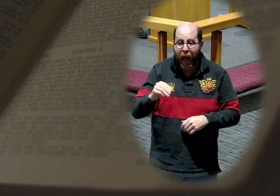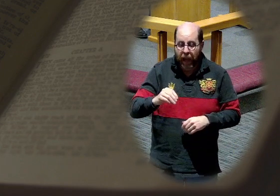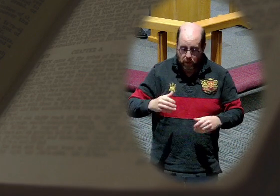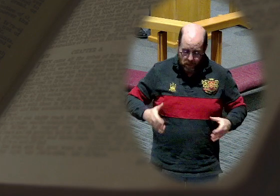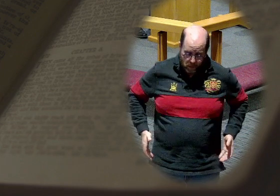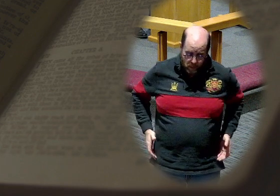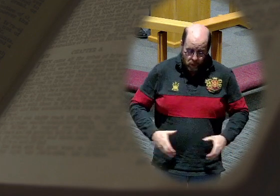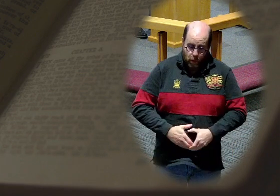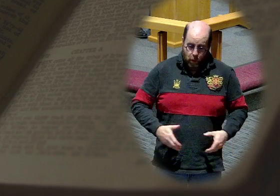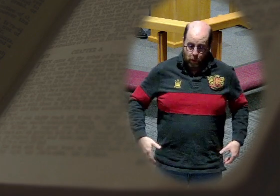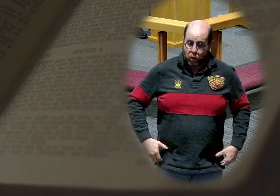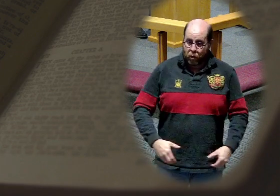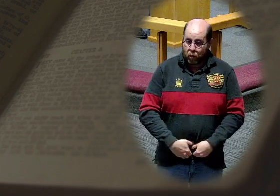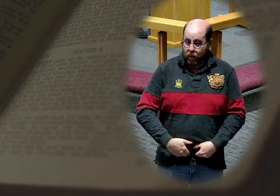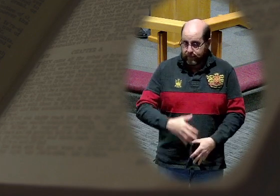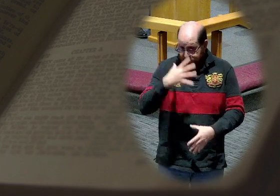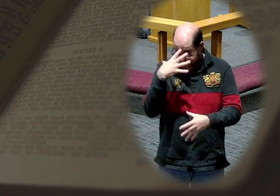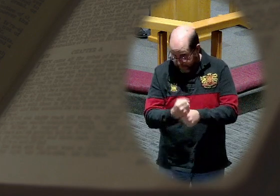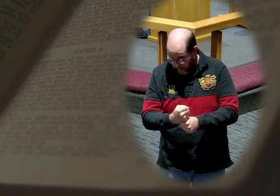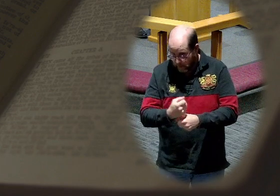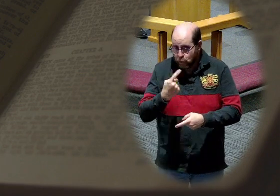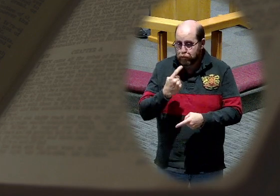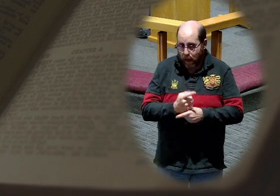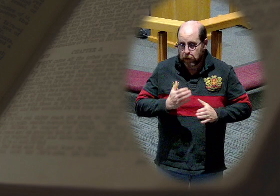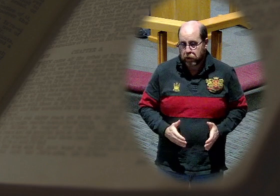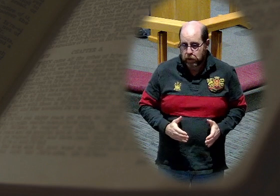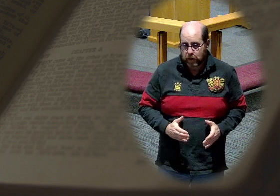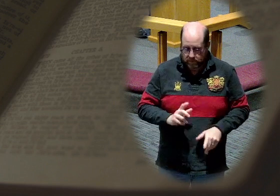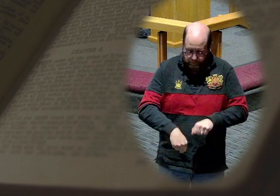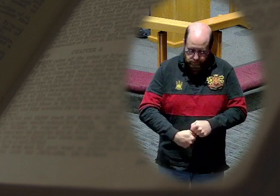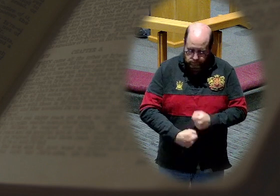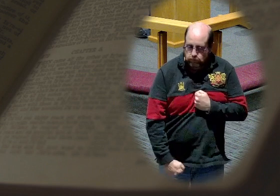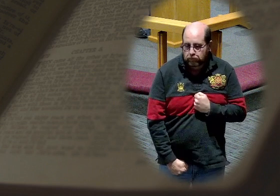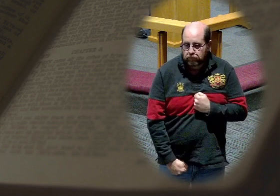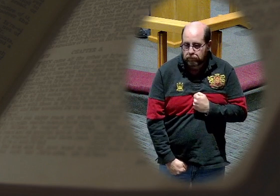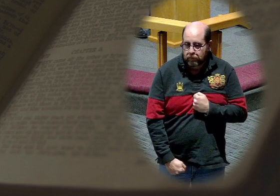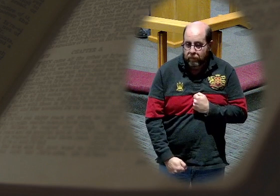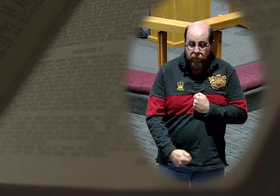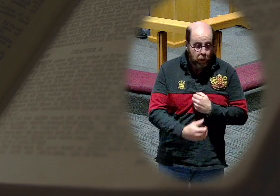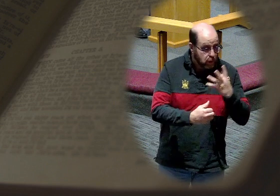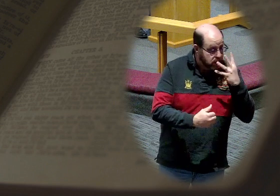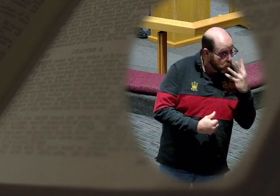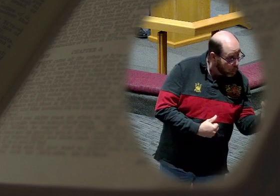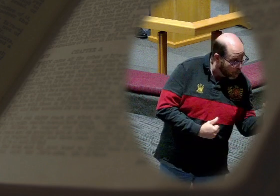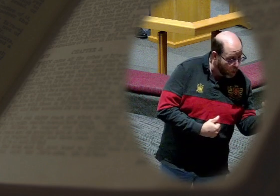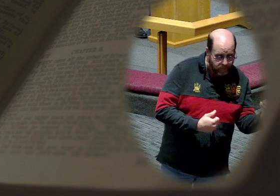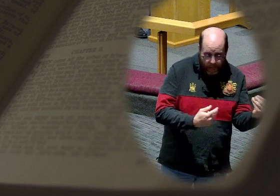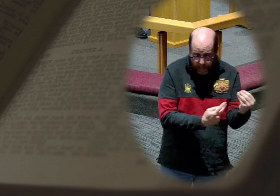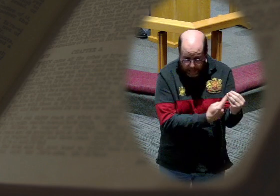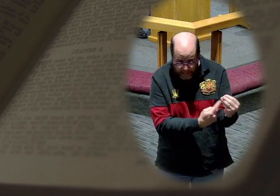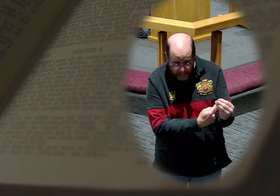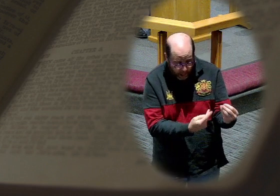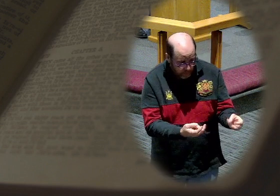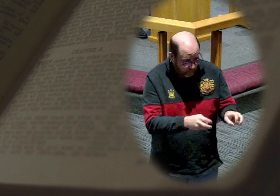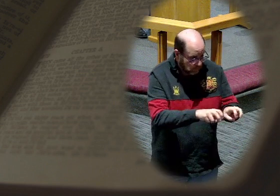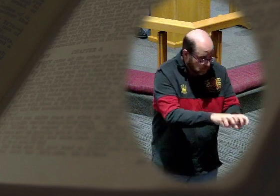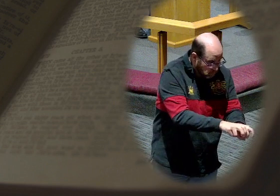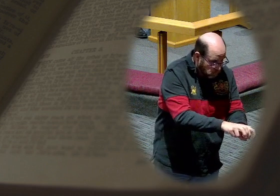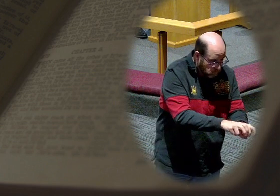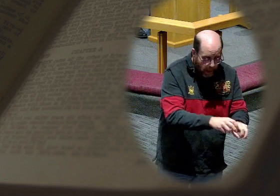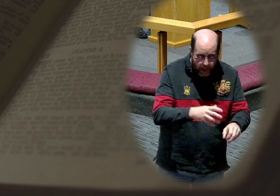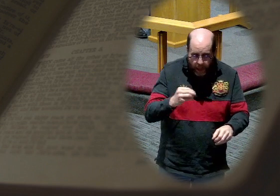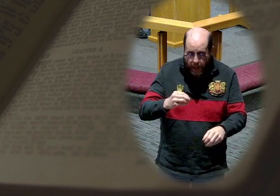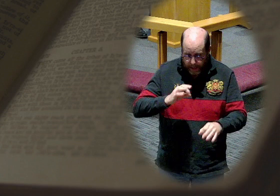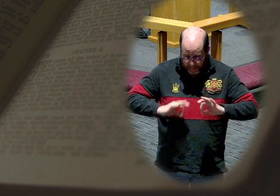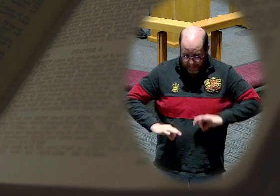waist, and faithfulness the belt of his loins. The wolf shall dwell with the lamb, and the leopard shall lie